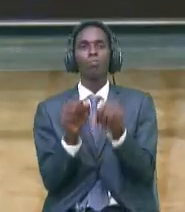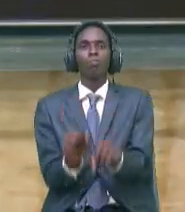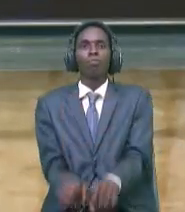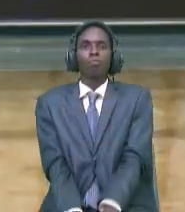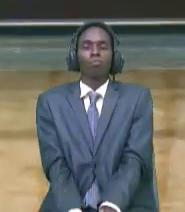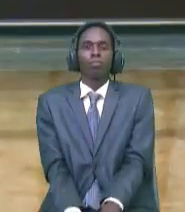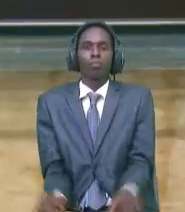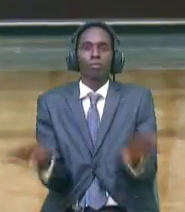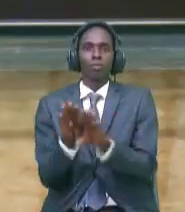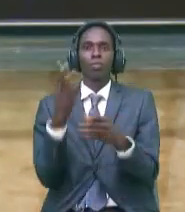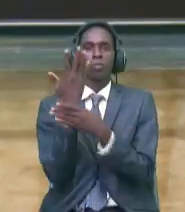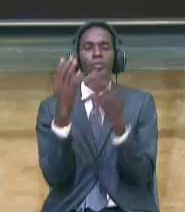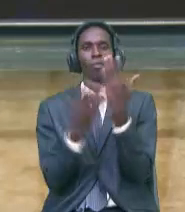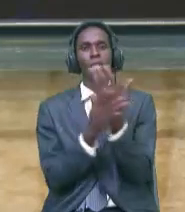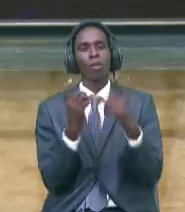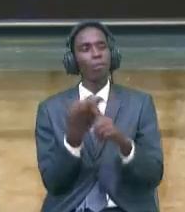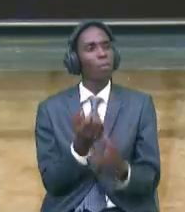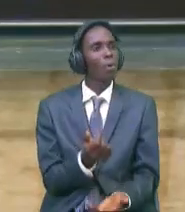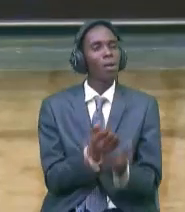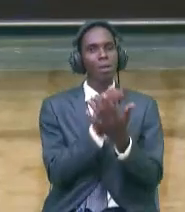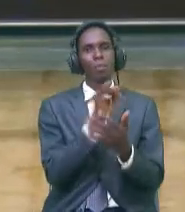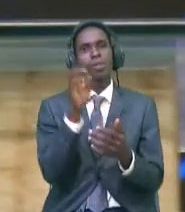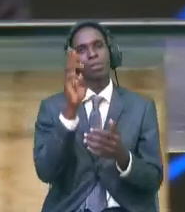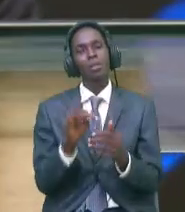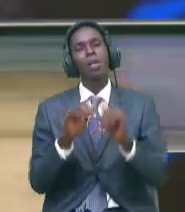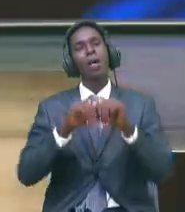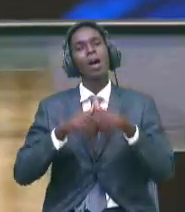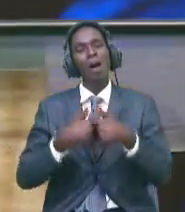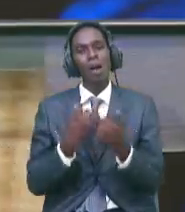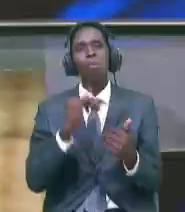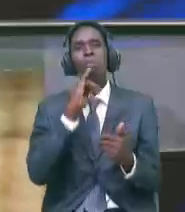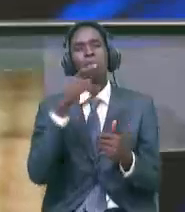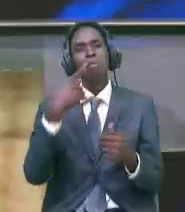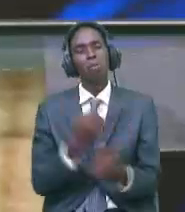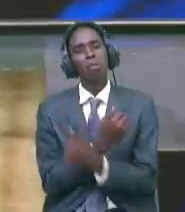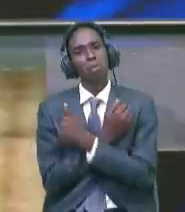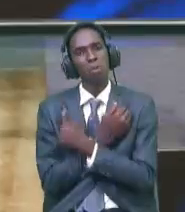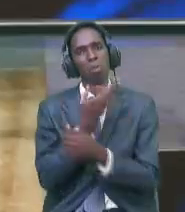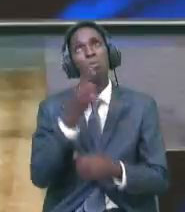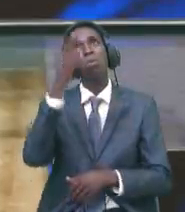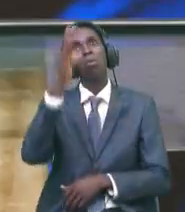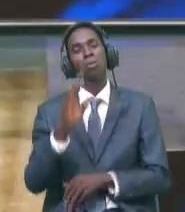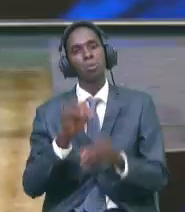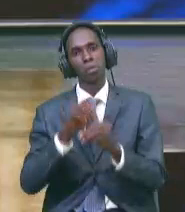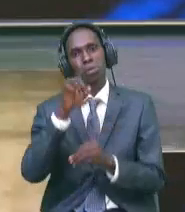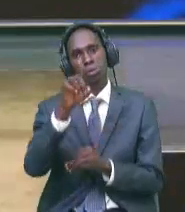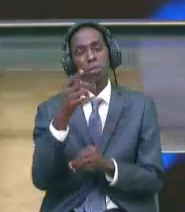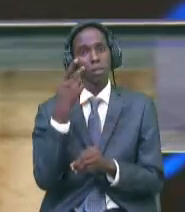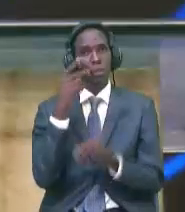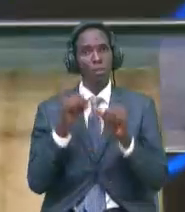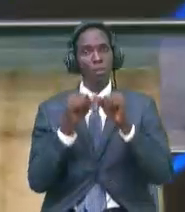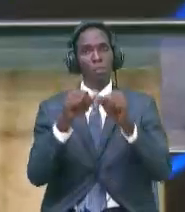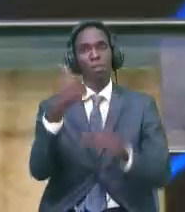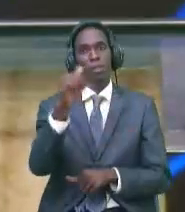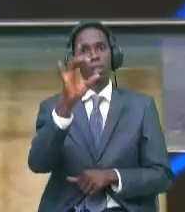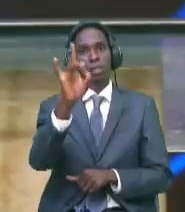you shut up your bowel of compassion from them, how dwelleth the love of God in him. In verse 18, it